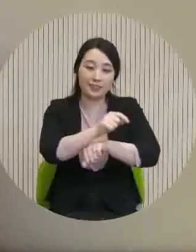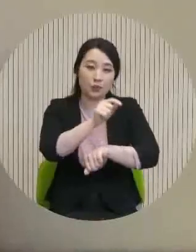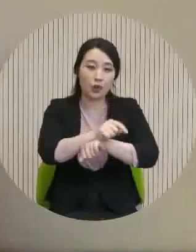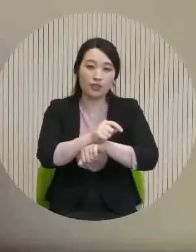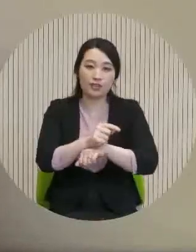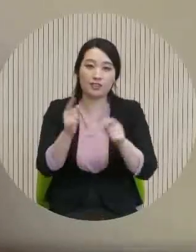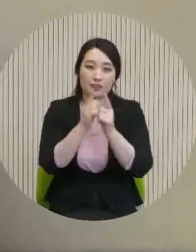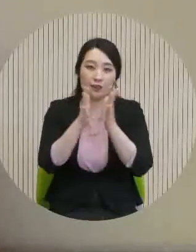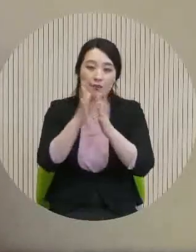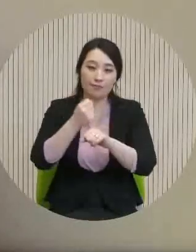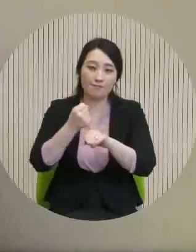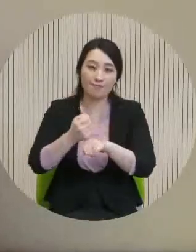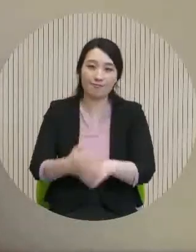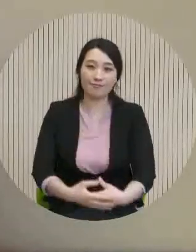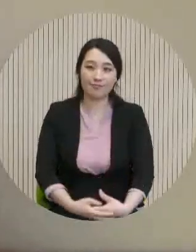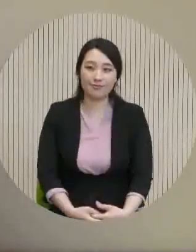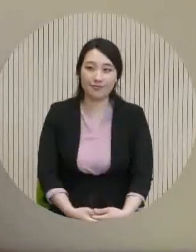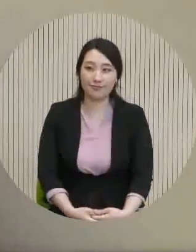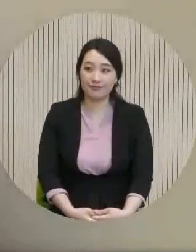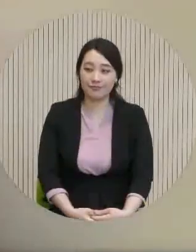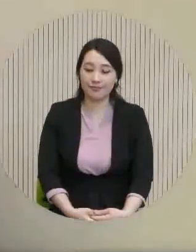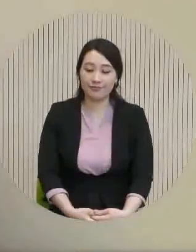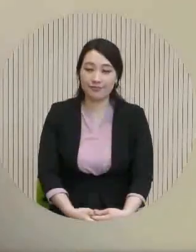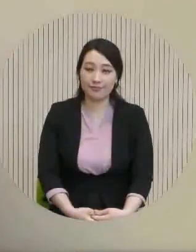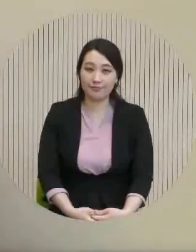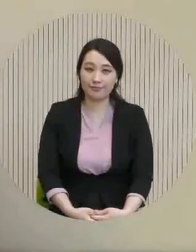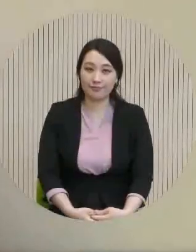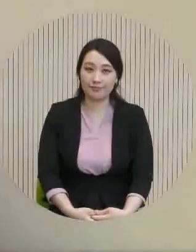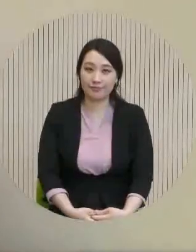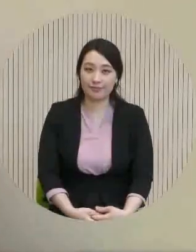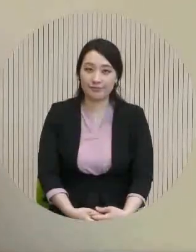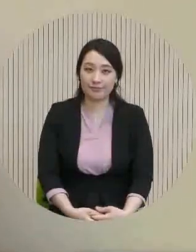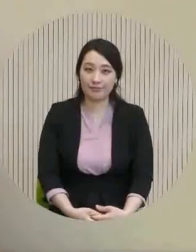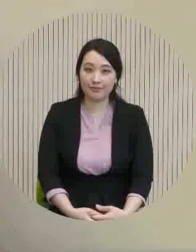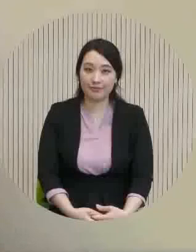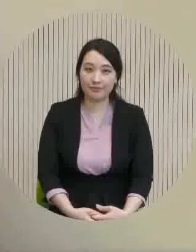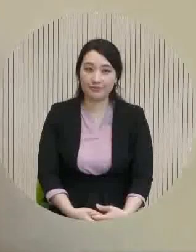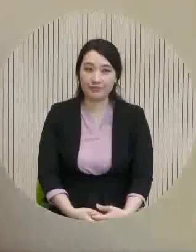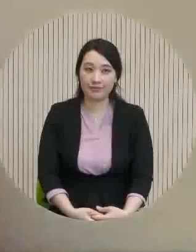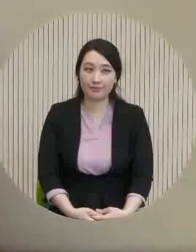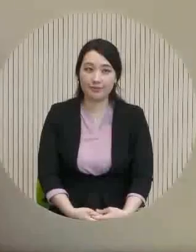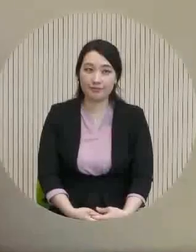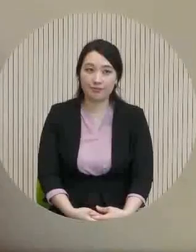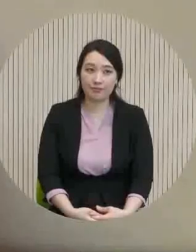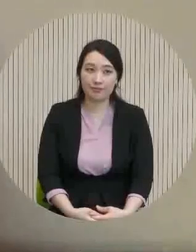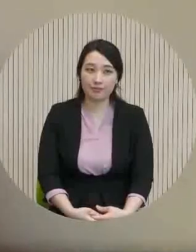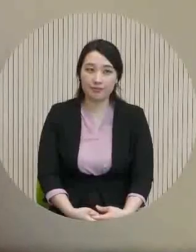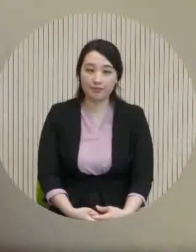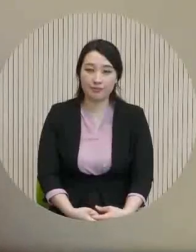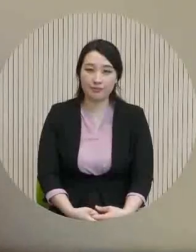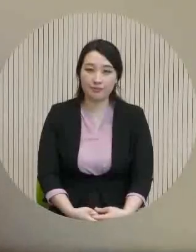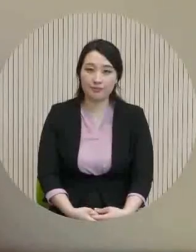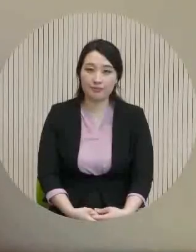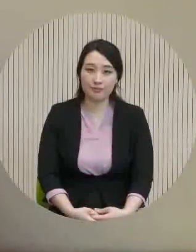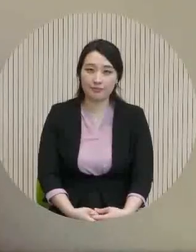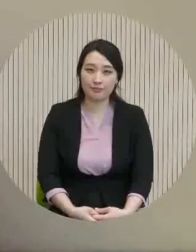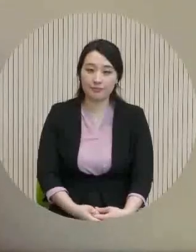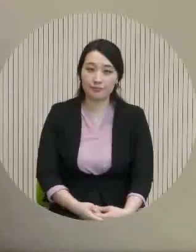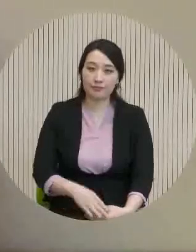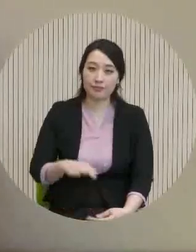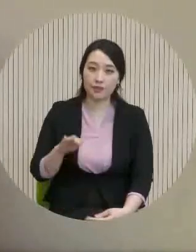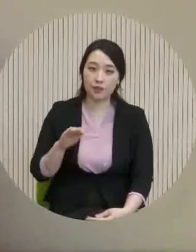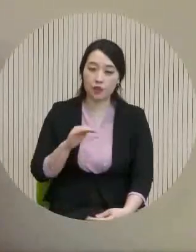these workshops are promoted to kids. Actually, they are promoted to teachers who,